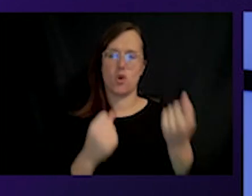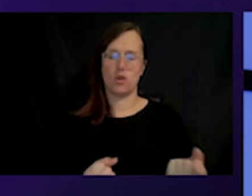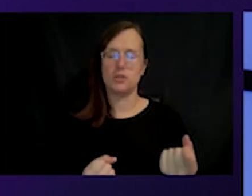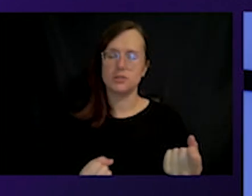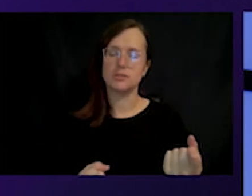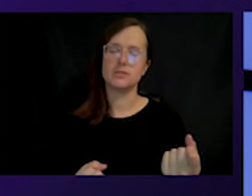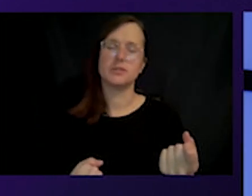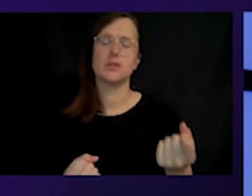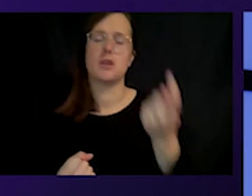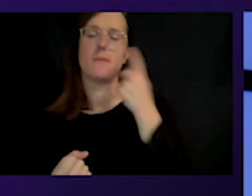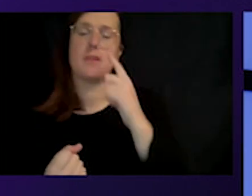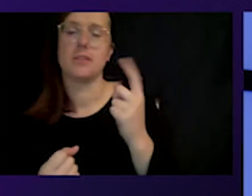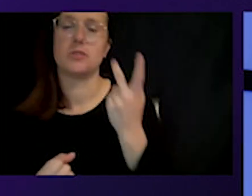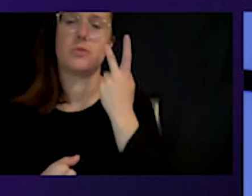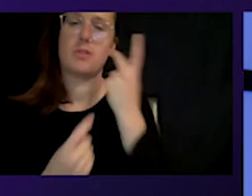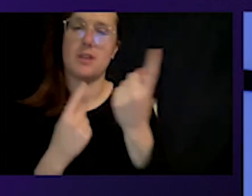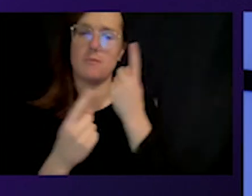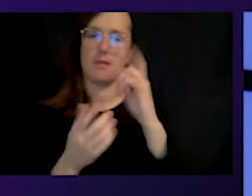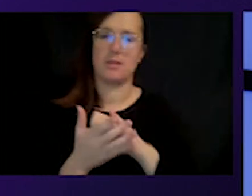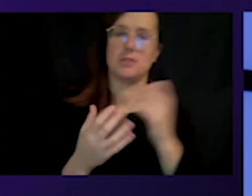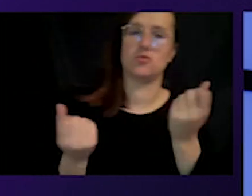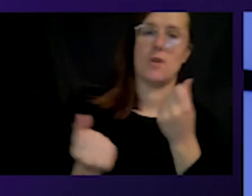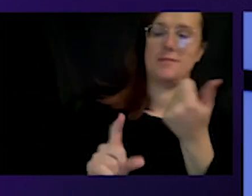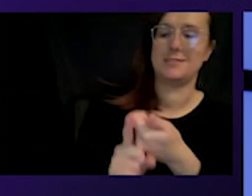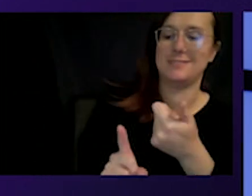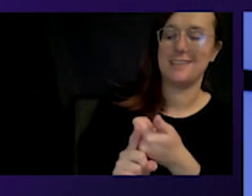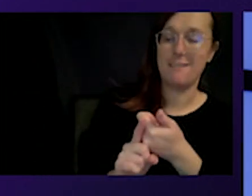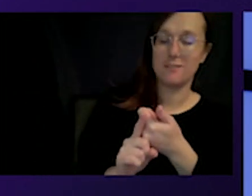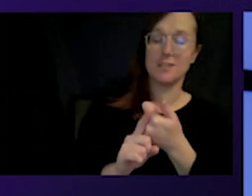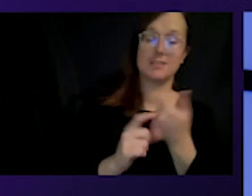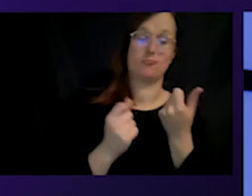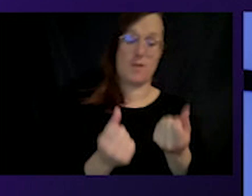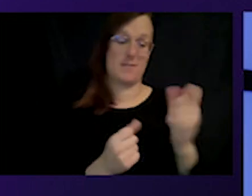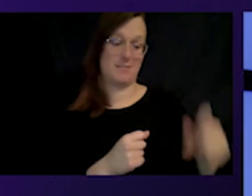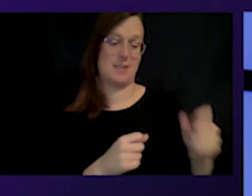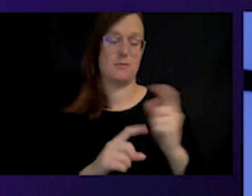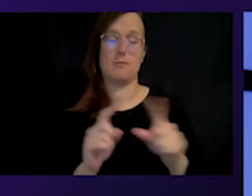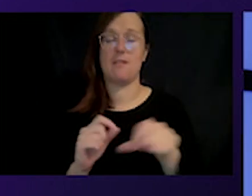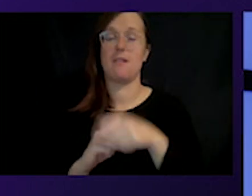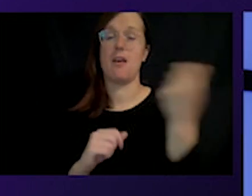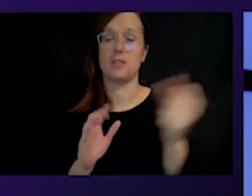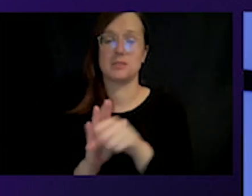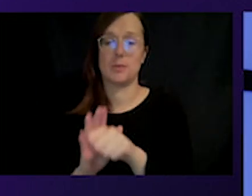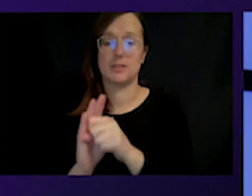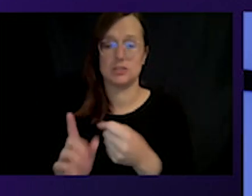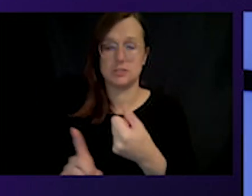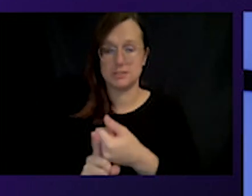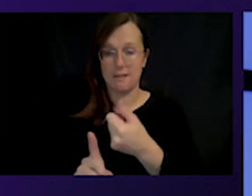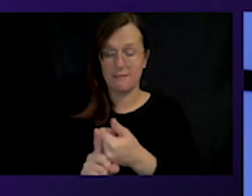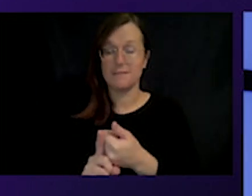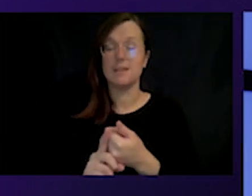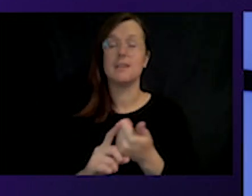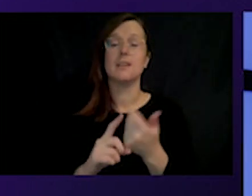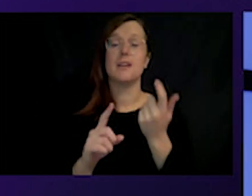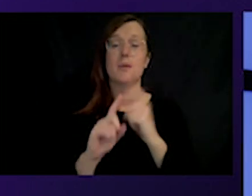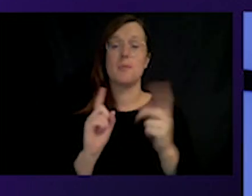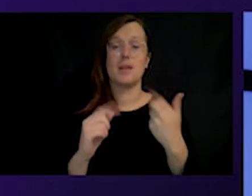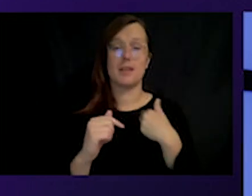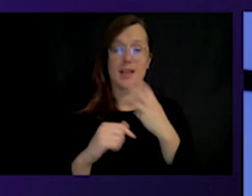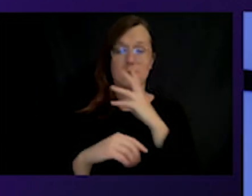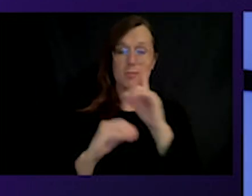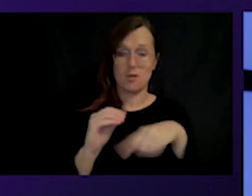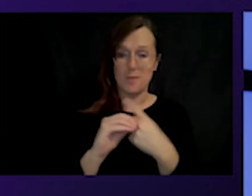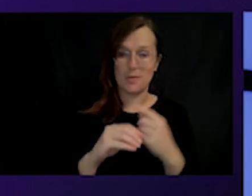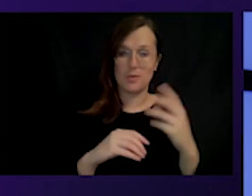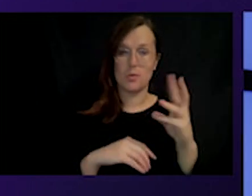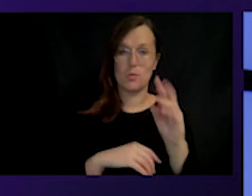but the automobile has so many other simulations, which is why I introduced the conversation about the wind and the resistance,